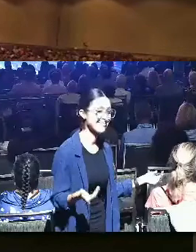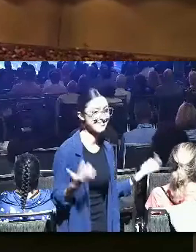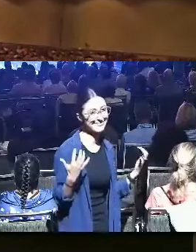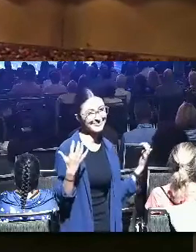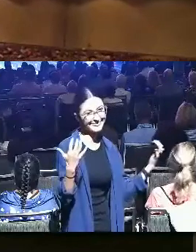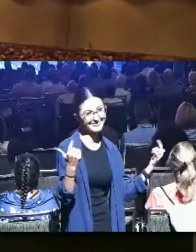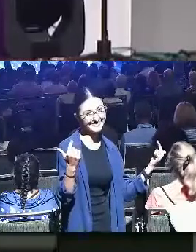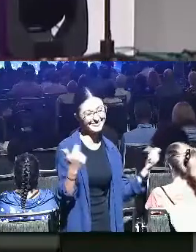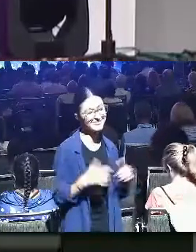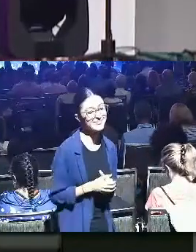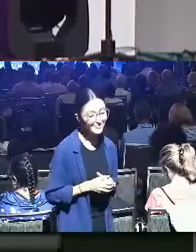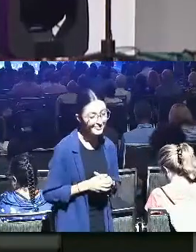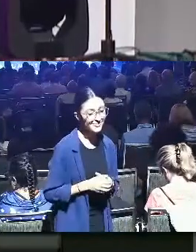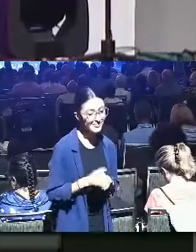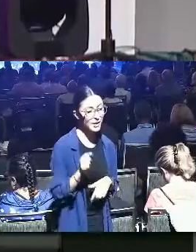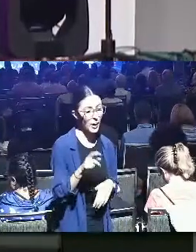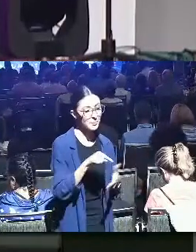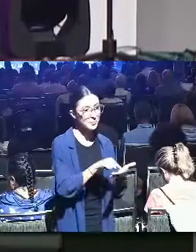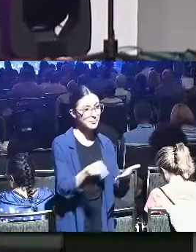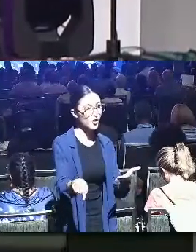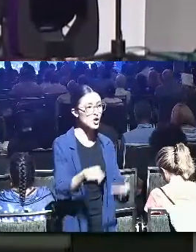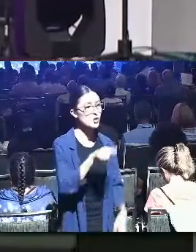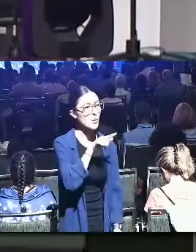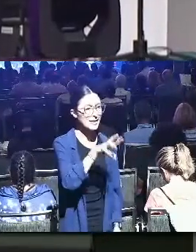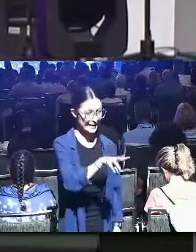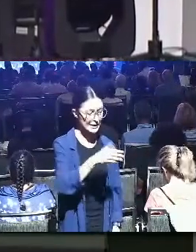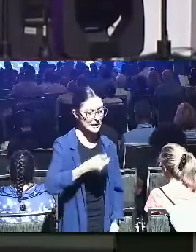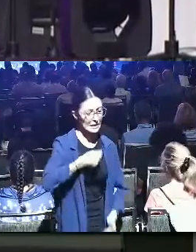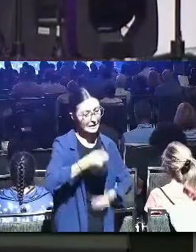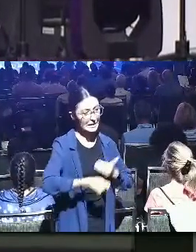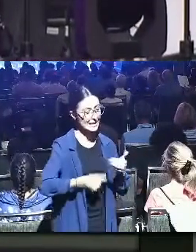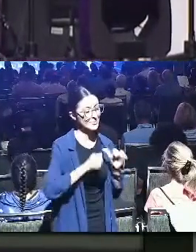Flip over to verse 26. We're making our way here, folks.